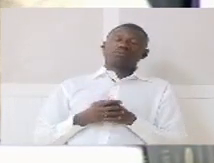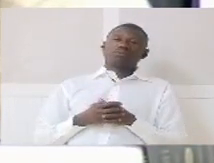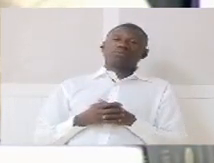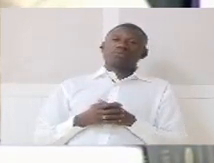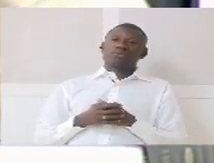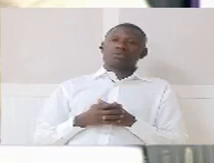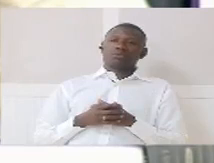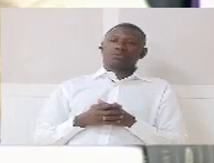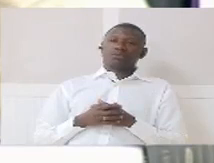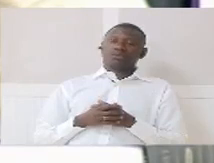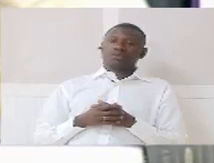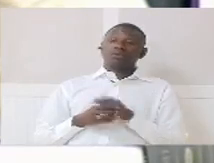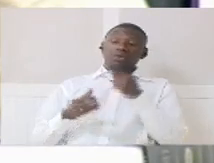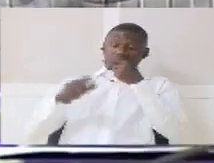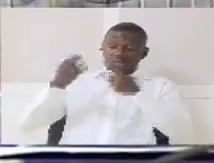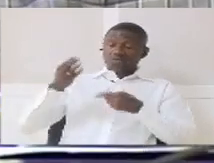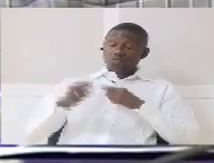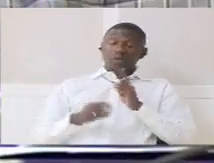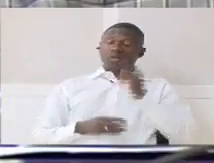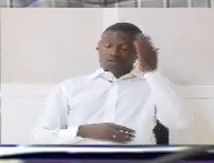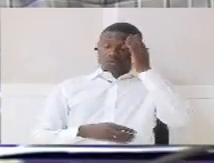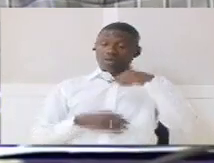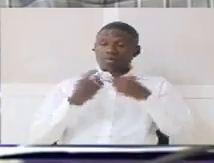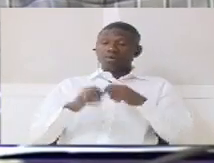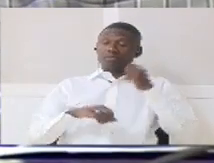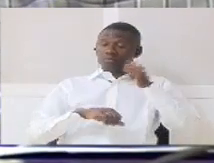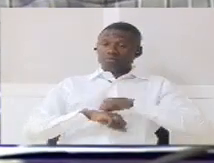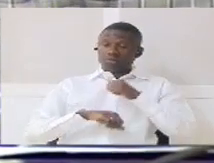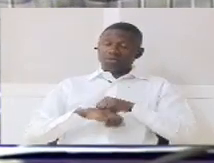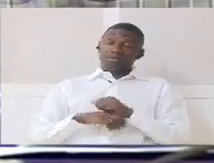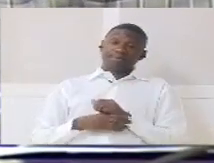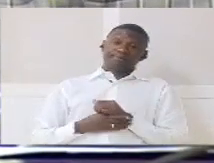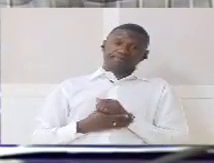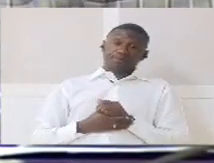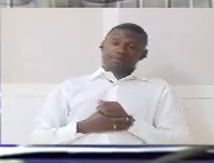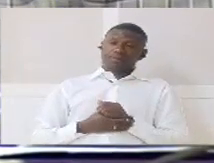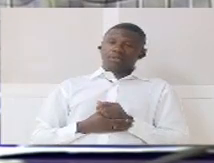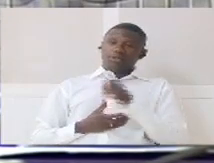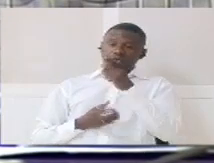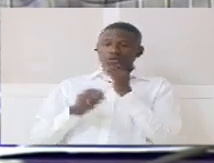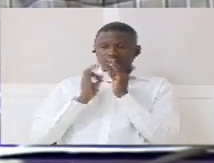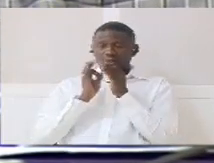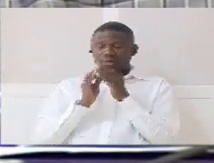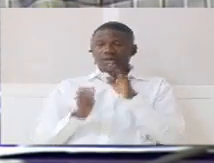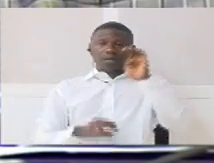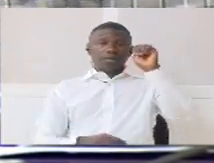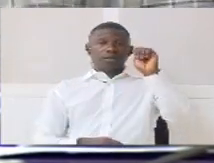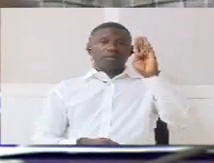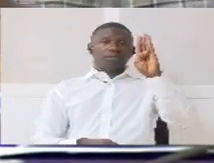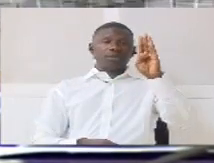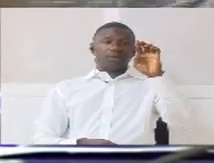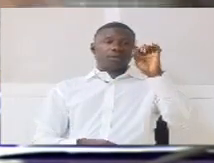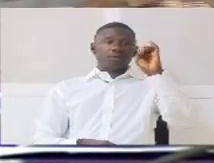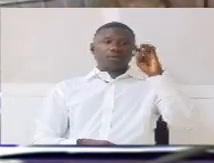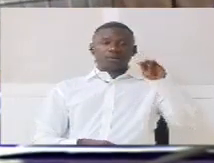concerning punishment. So these were the torturers at mile two. You mentioned Ibrahim Jame as the chief torturer.